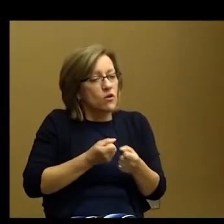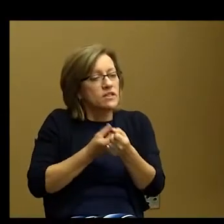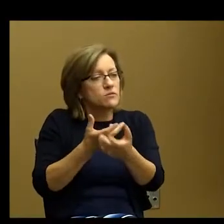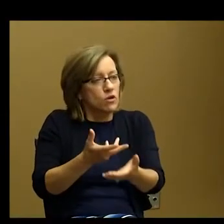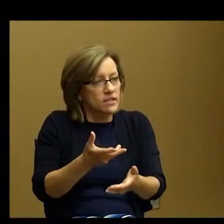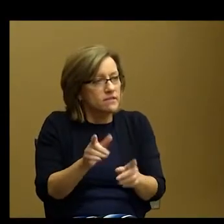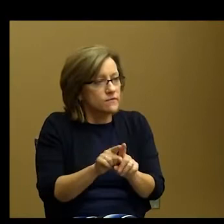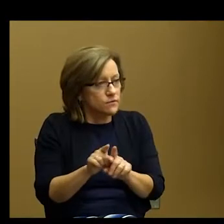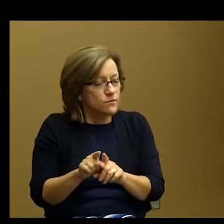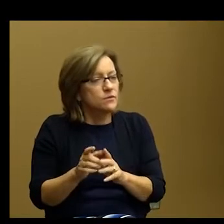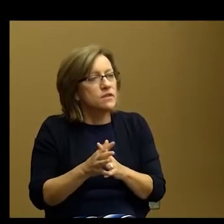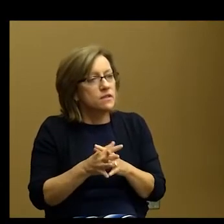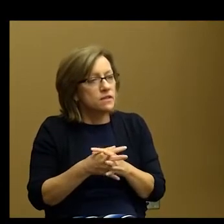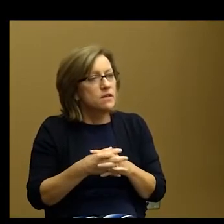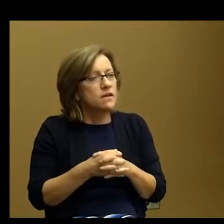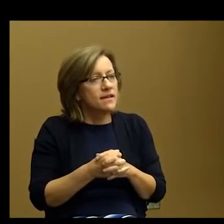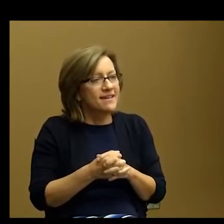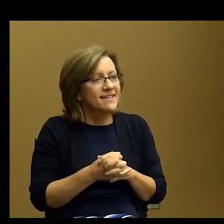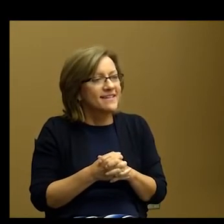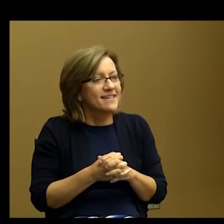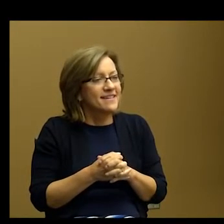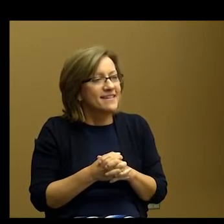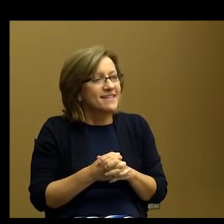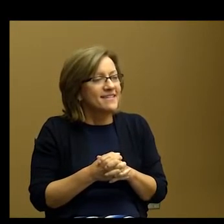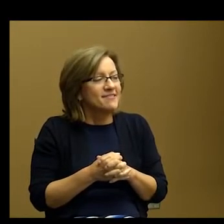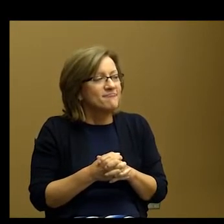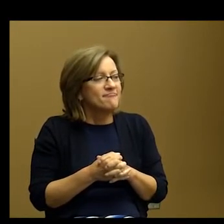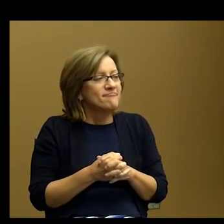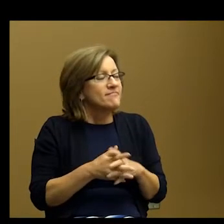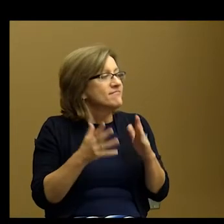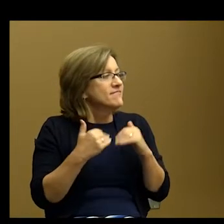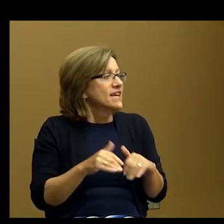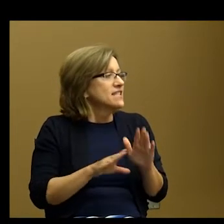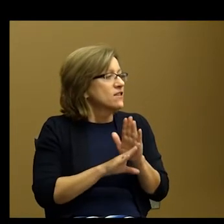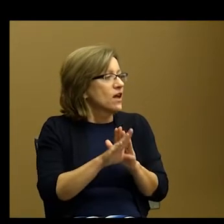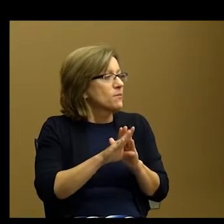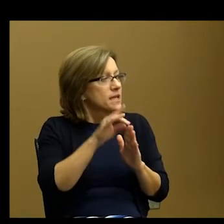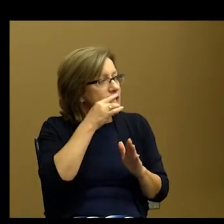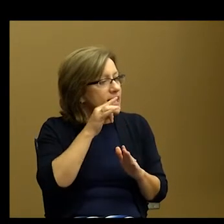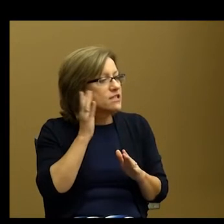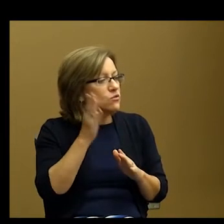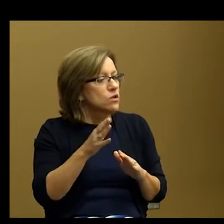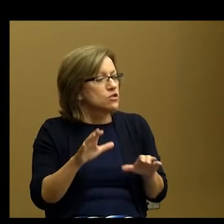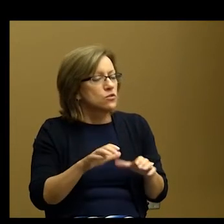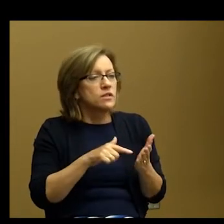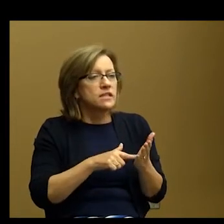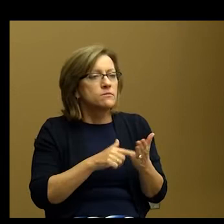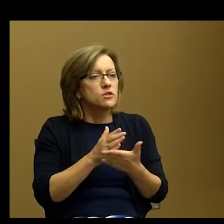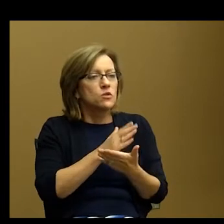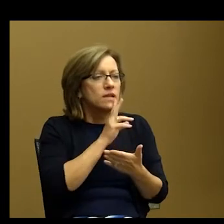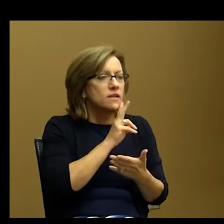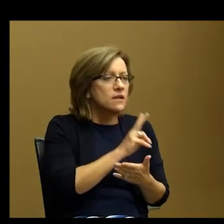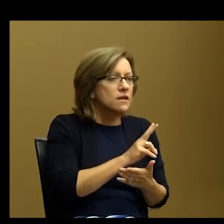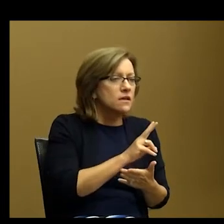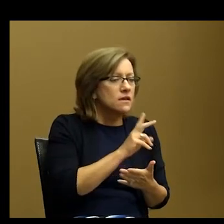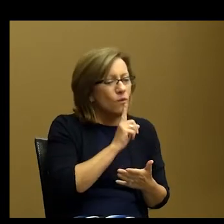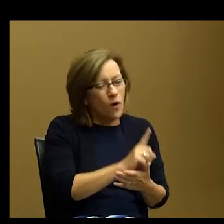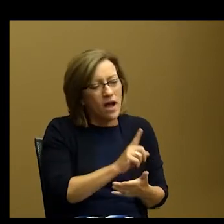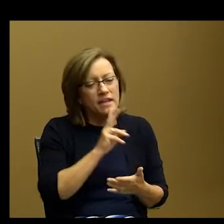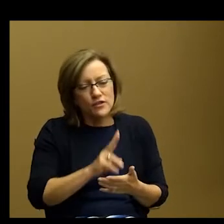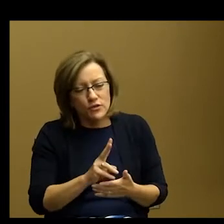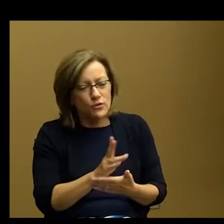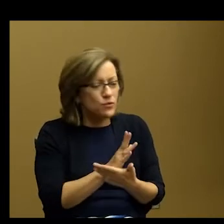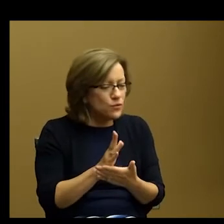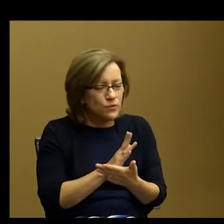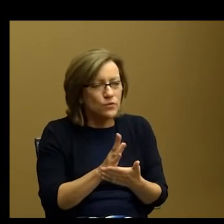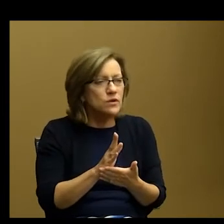Okay, typically developing kids would be doing this between 1 and 2. That's where